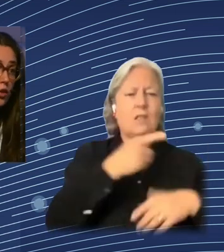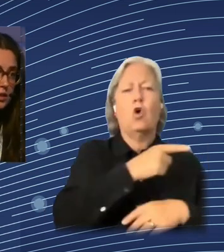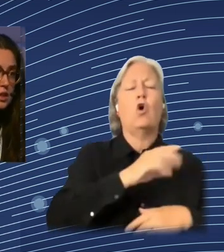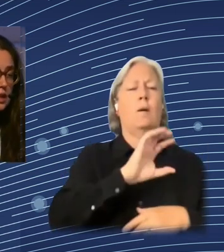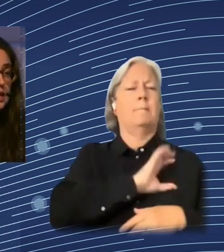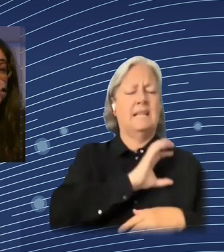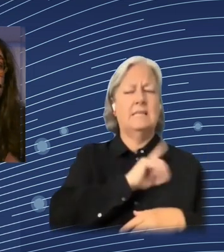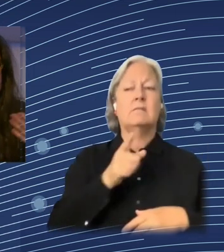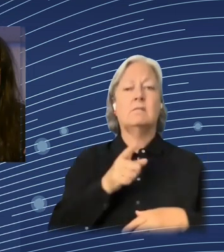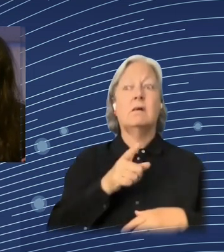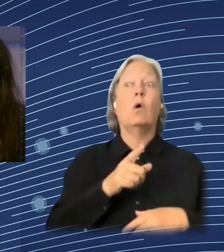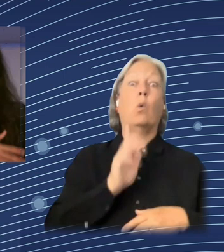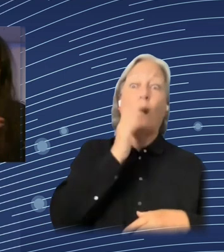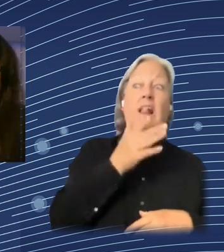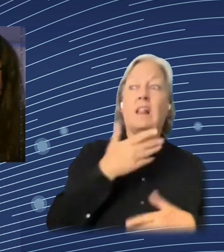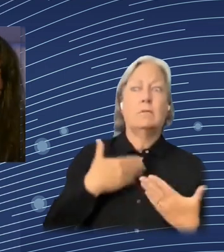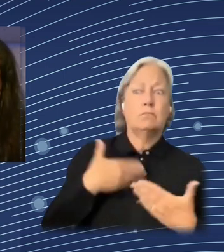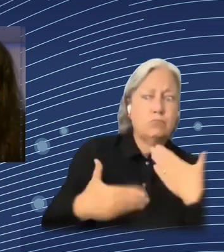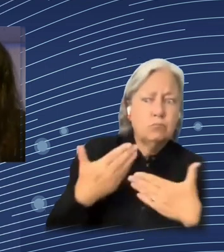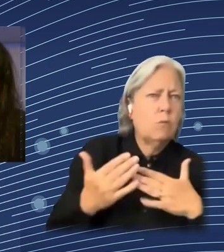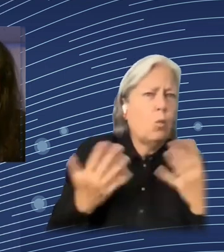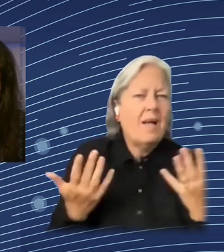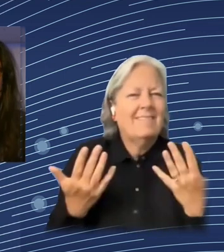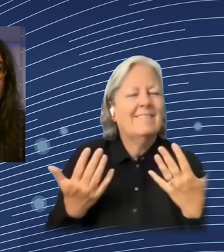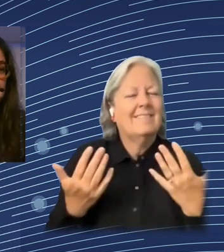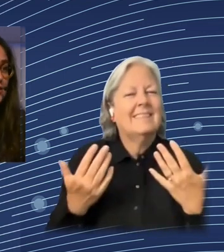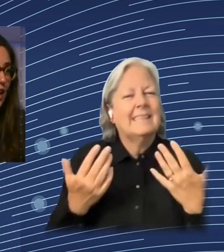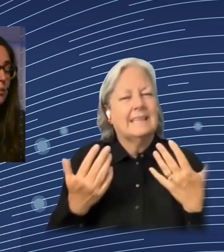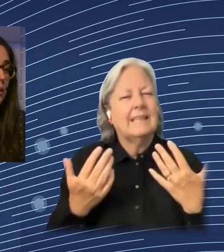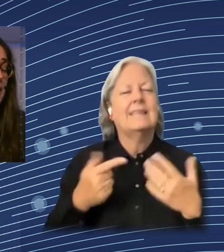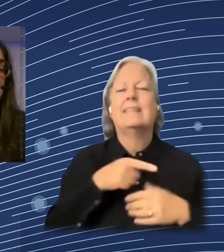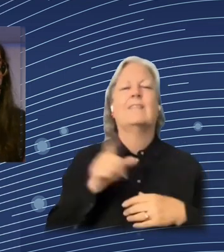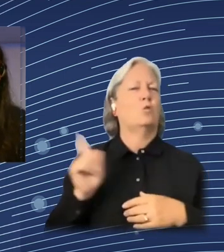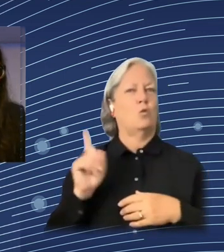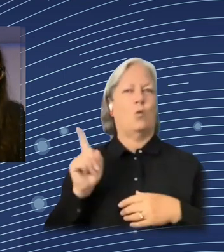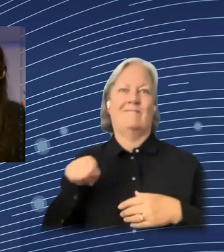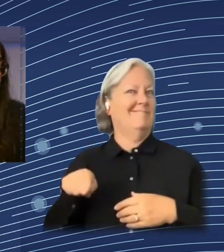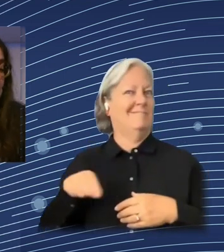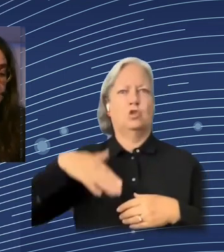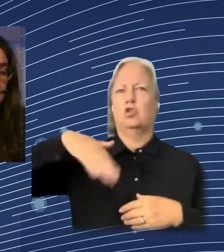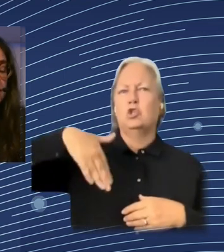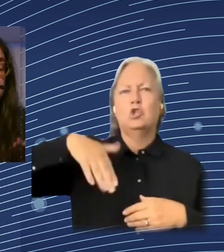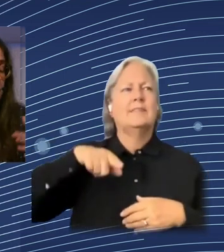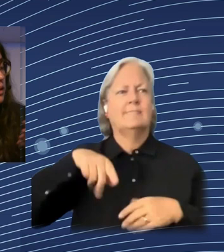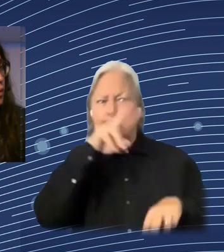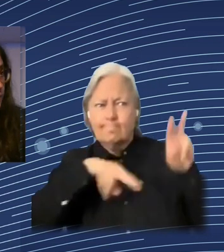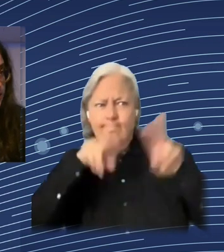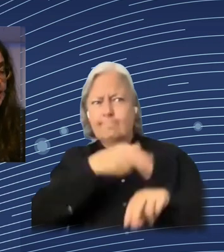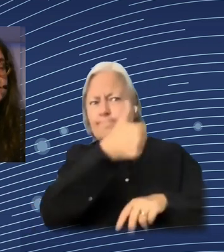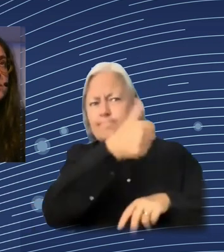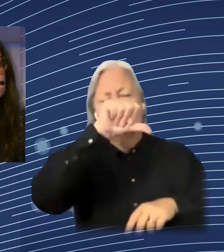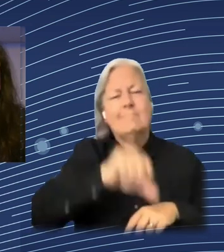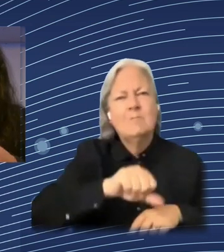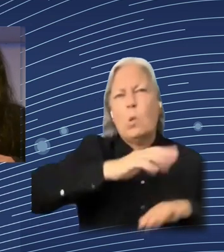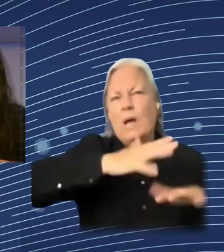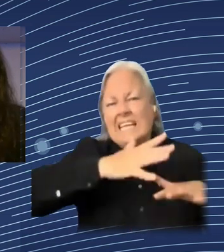or others. So this system hasn't been audited, and that's really problematic. So when we went interviewing different women that have